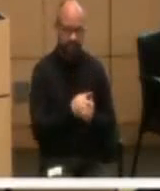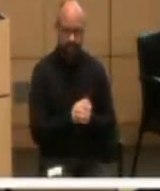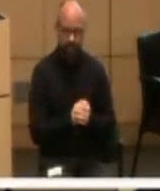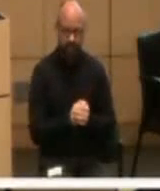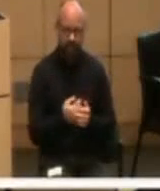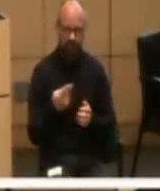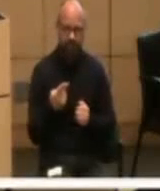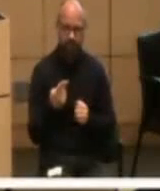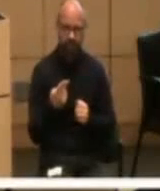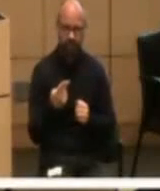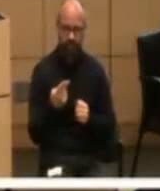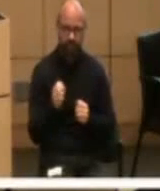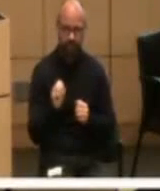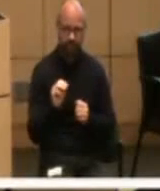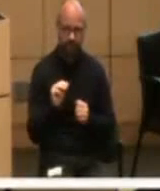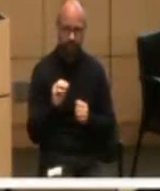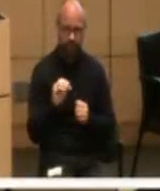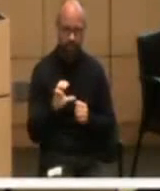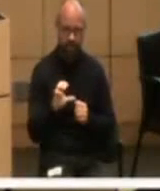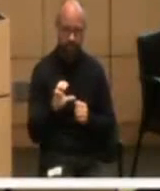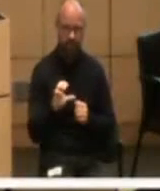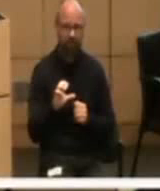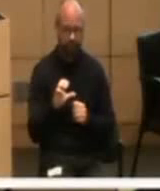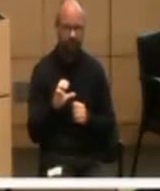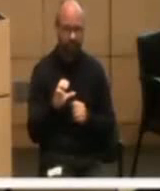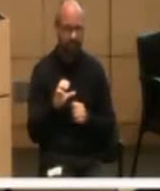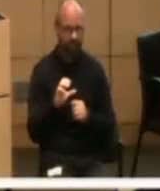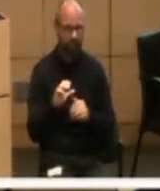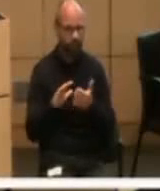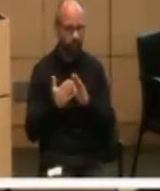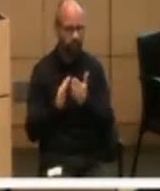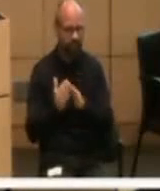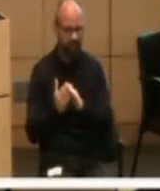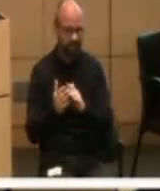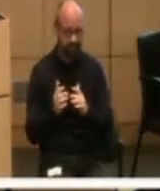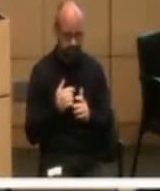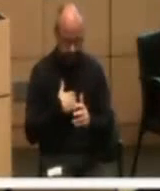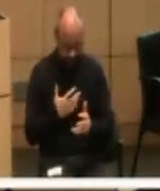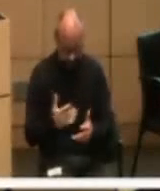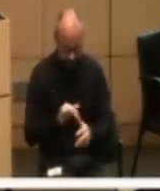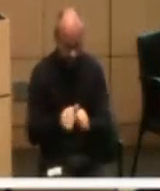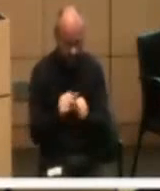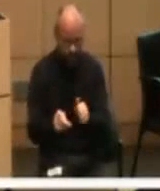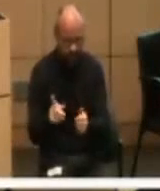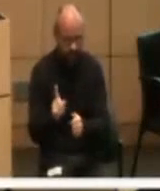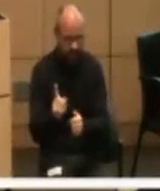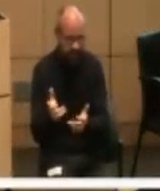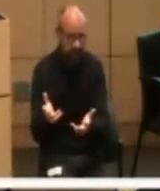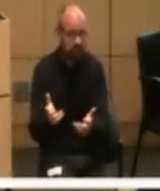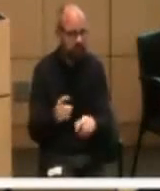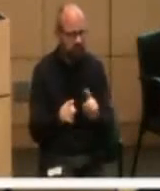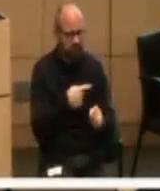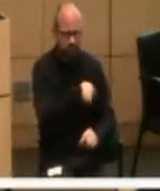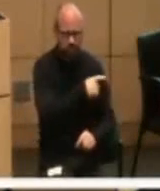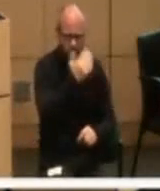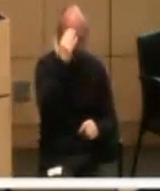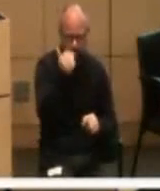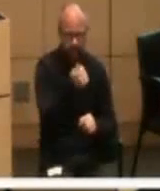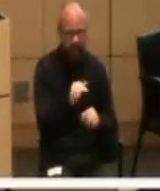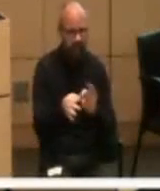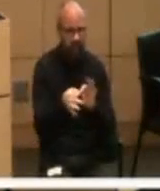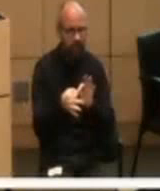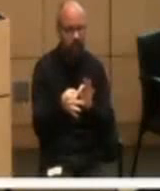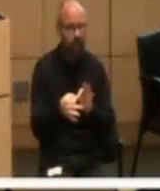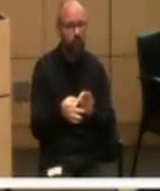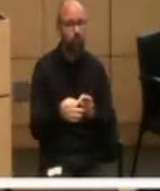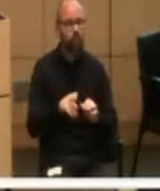we get lost in follow-up. But I was wondering if any of you know, either anecdotally or otherwise, of any sort of correlation between unilateral